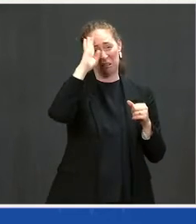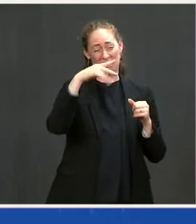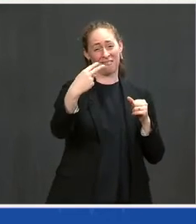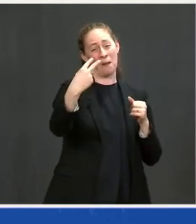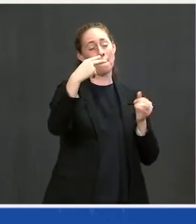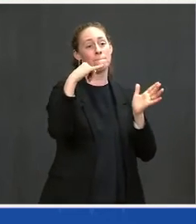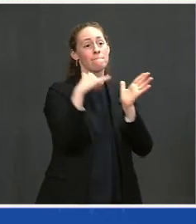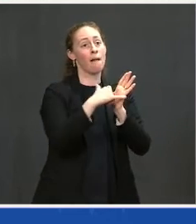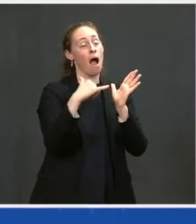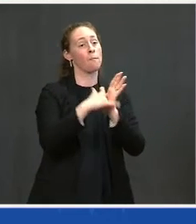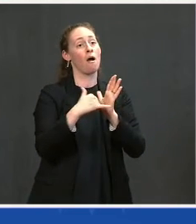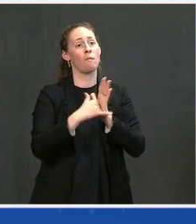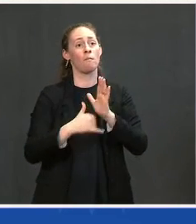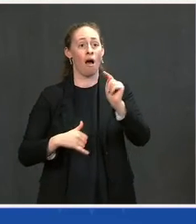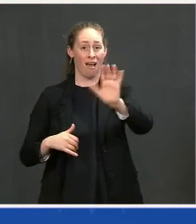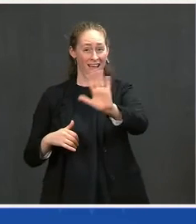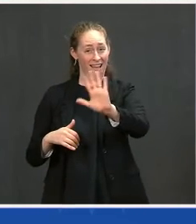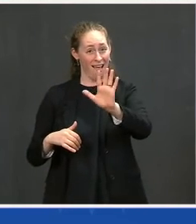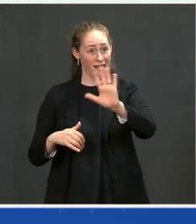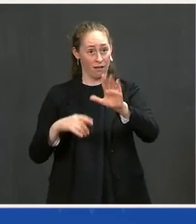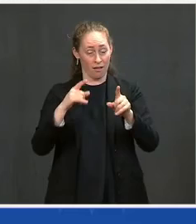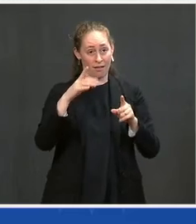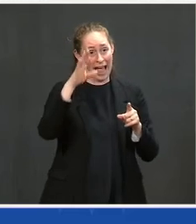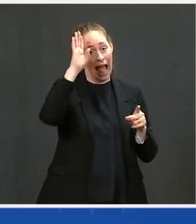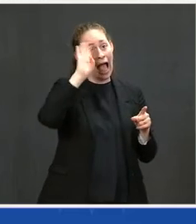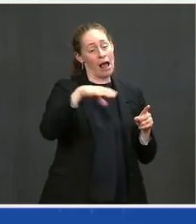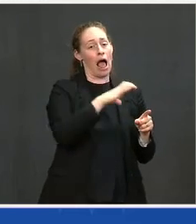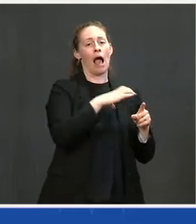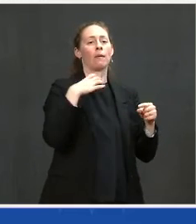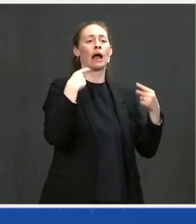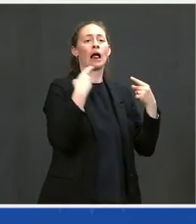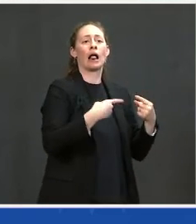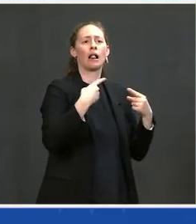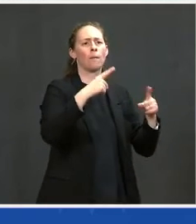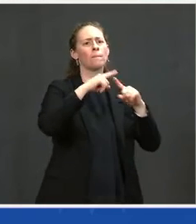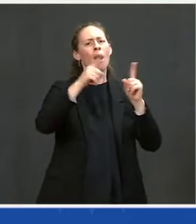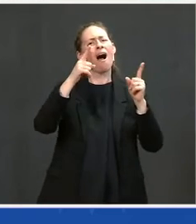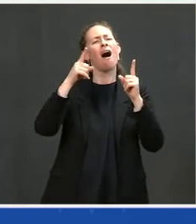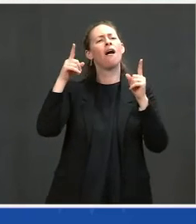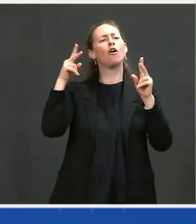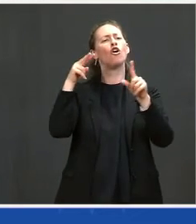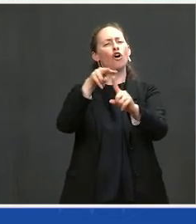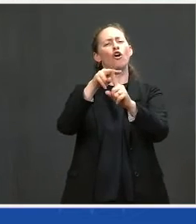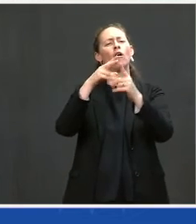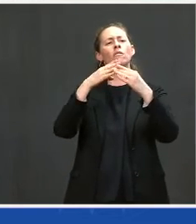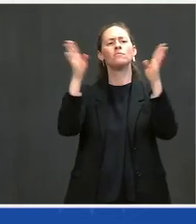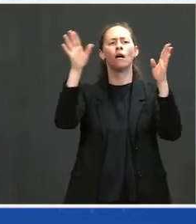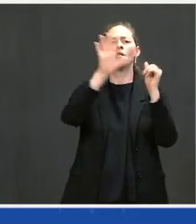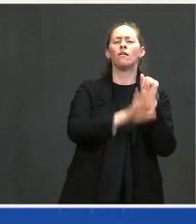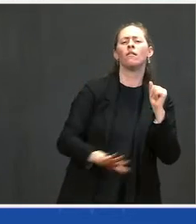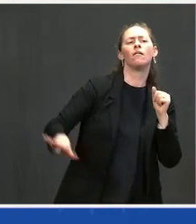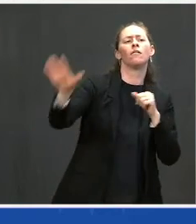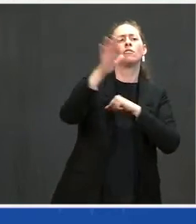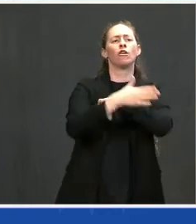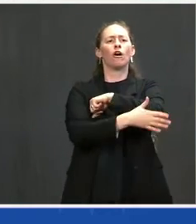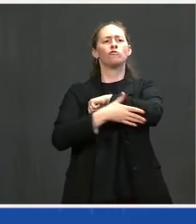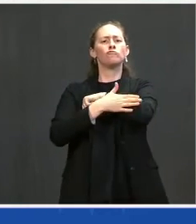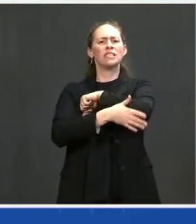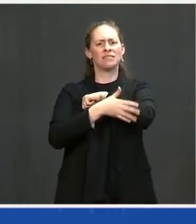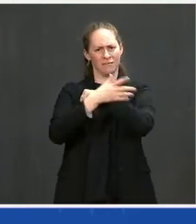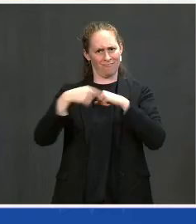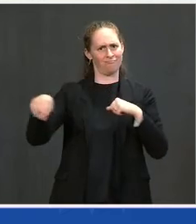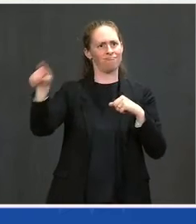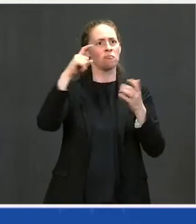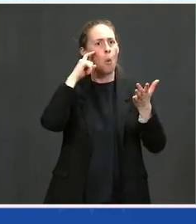I've been uniting the country based on the polling data. We have to come together. We have